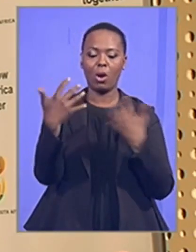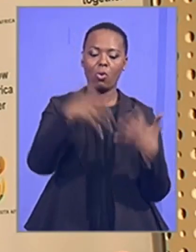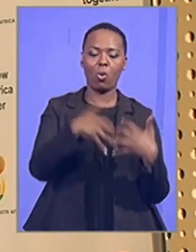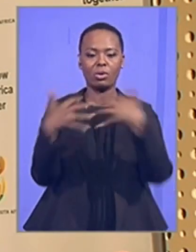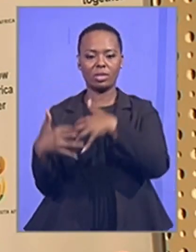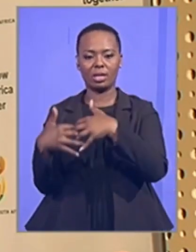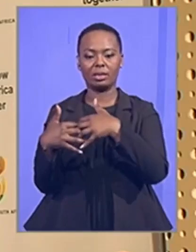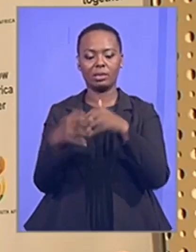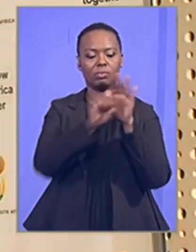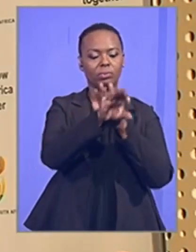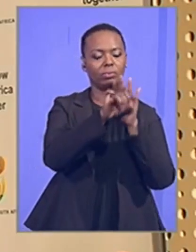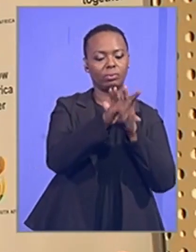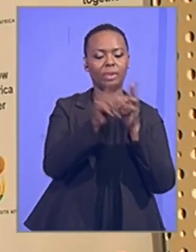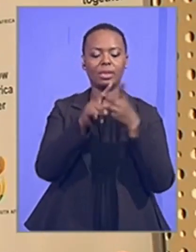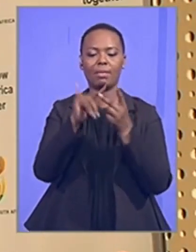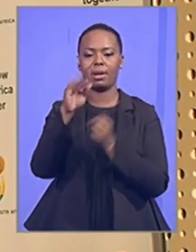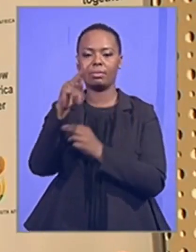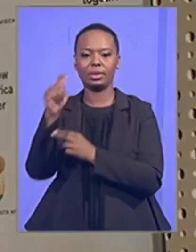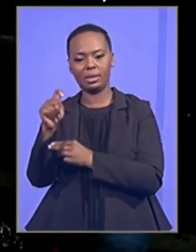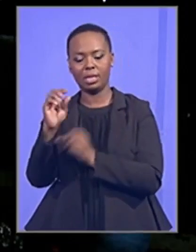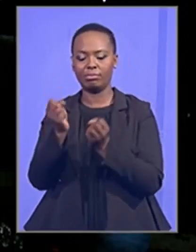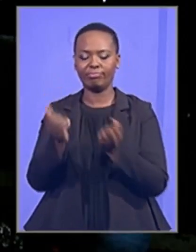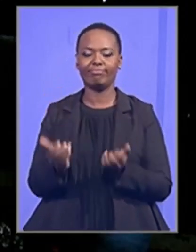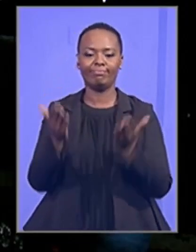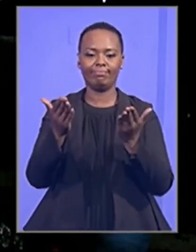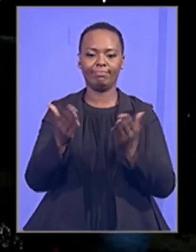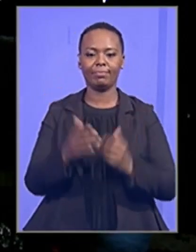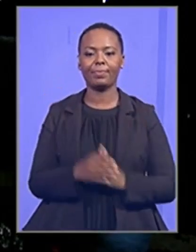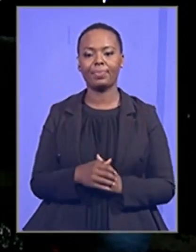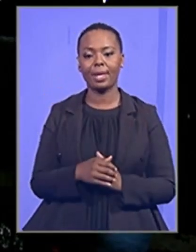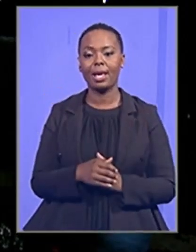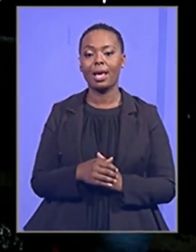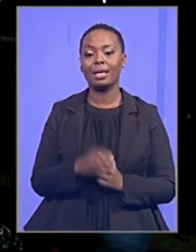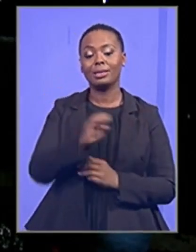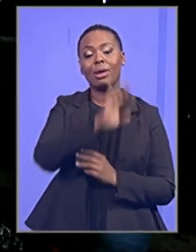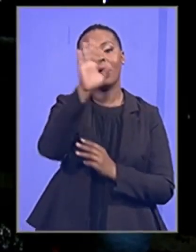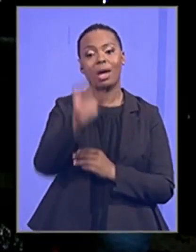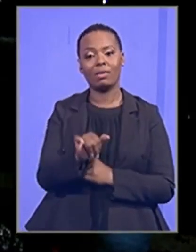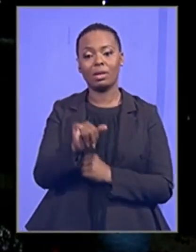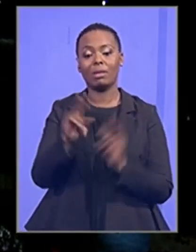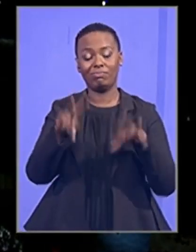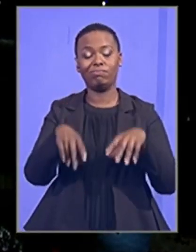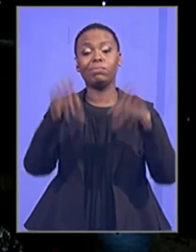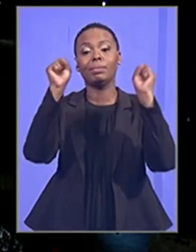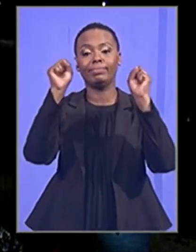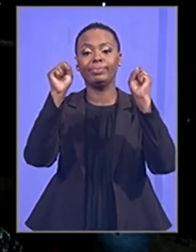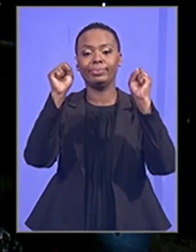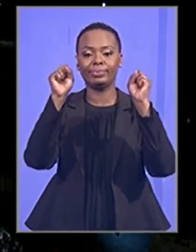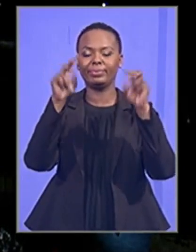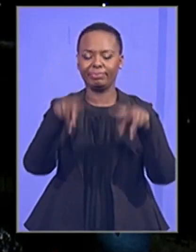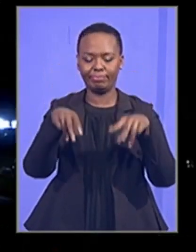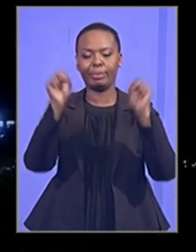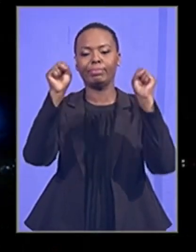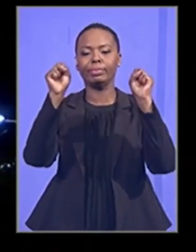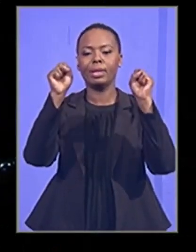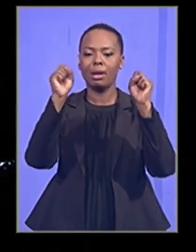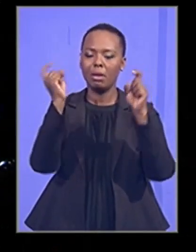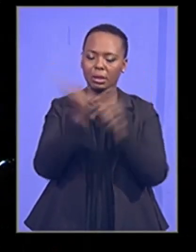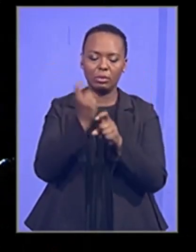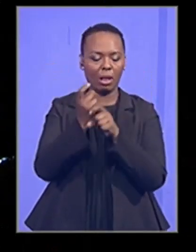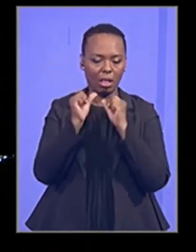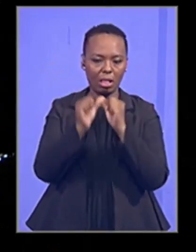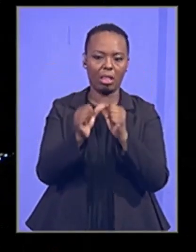between broadcasters and IMT service providers. Lea Afrika Borwa e aparetswe ke lefifi ka lebaka la ho kgaoha kgafetsa phepelo ya